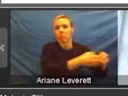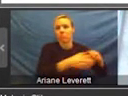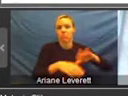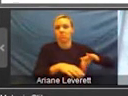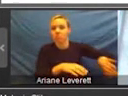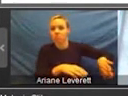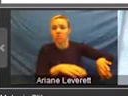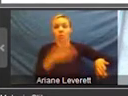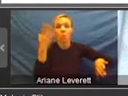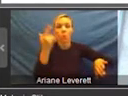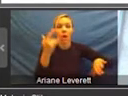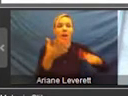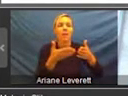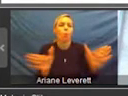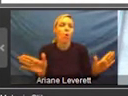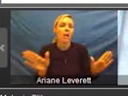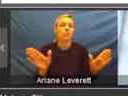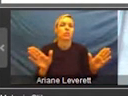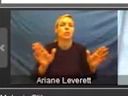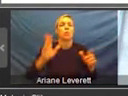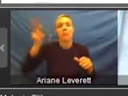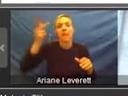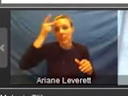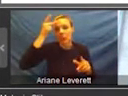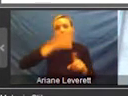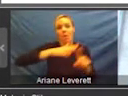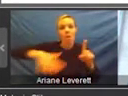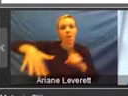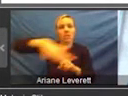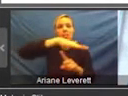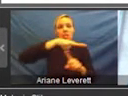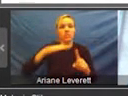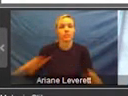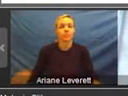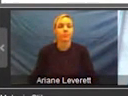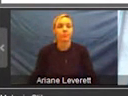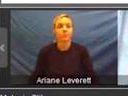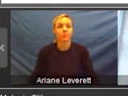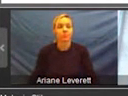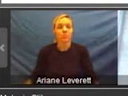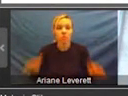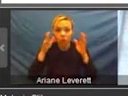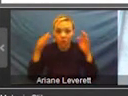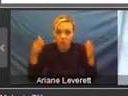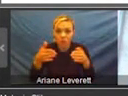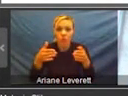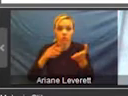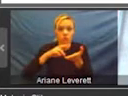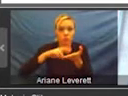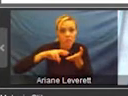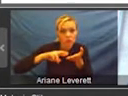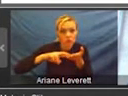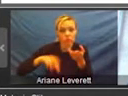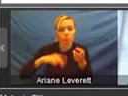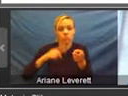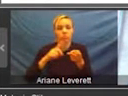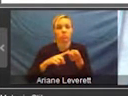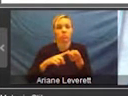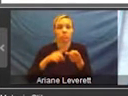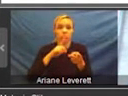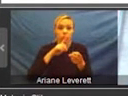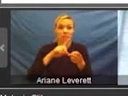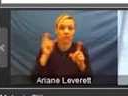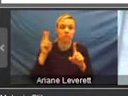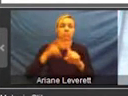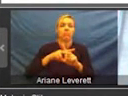So the focus in research and also in practice is still often on the technology itself. So